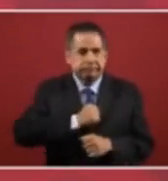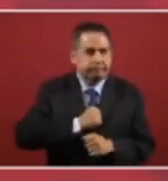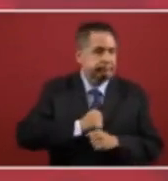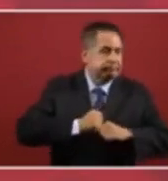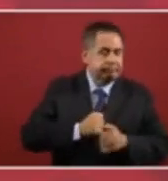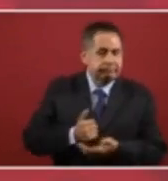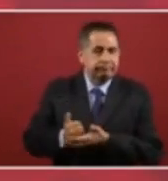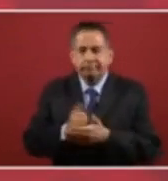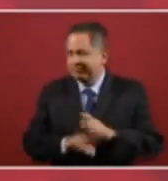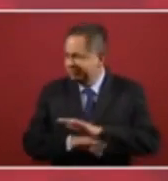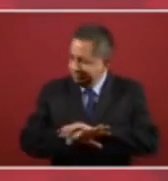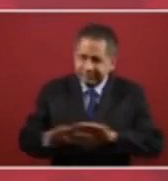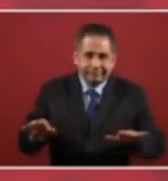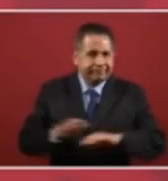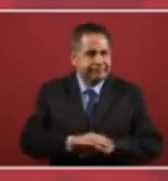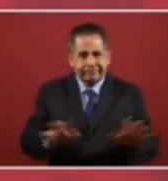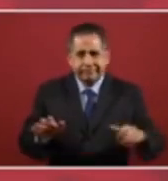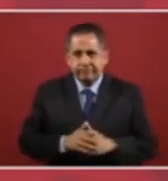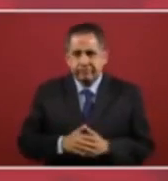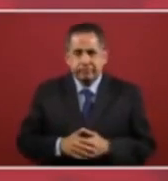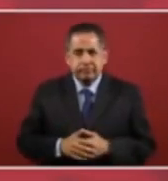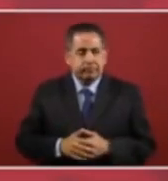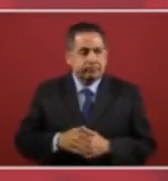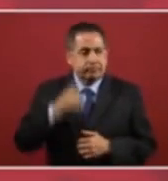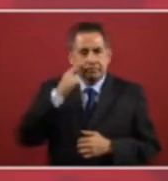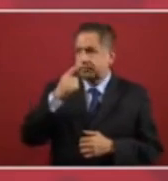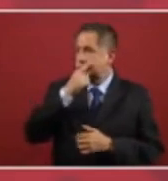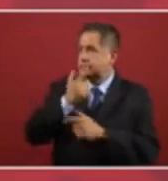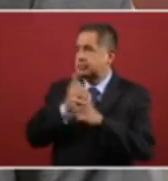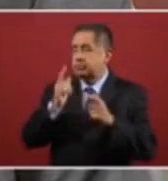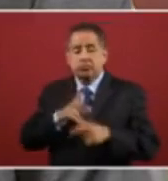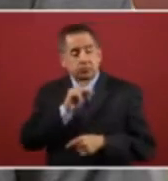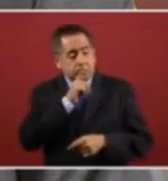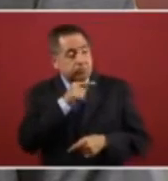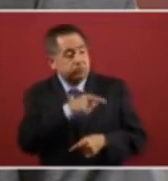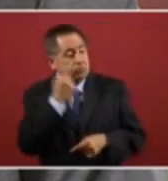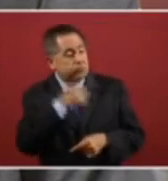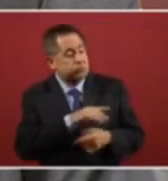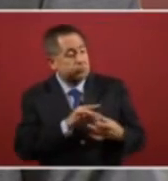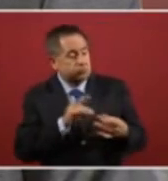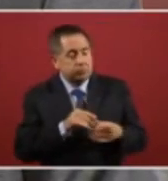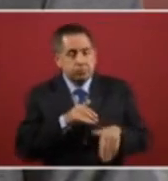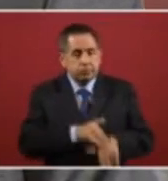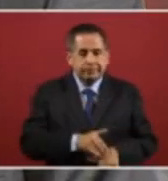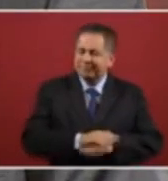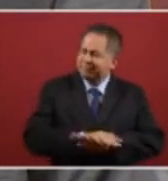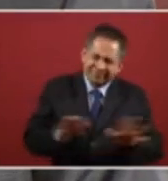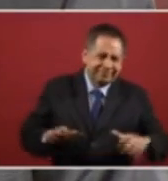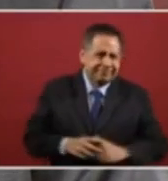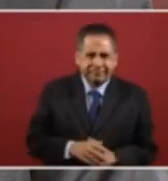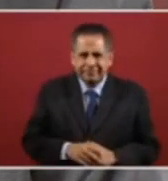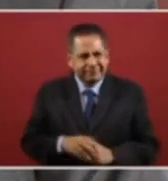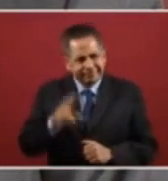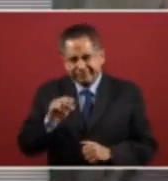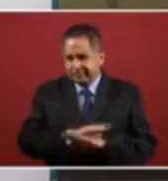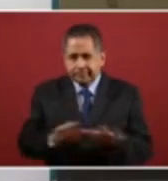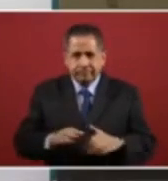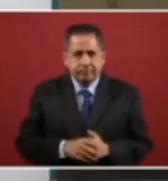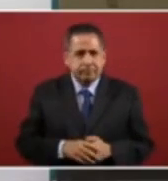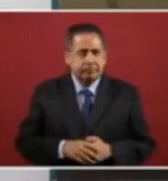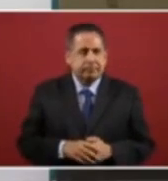With influentialism. Con la antidemocracia. With anti-democracy. Con el régimen. With